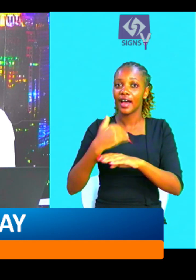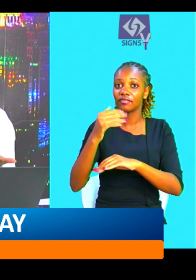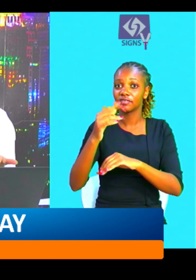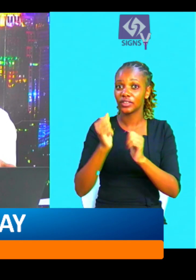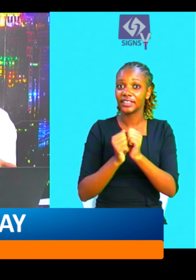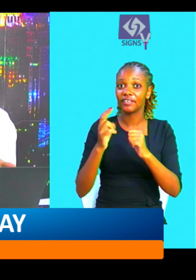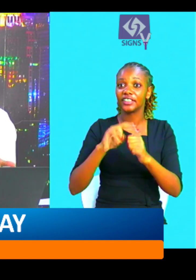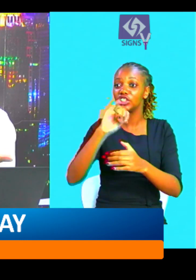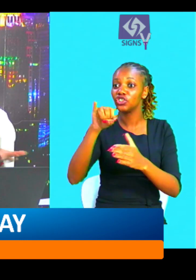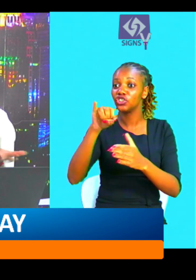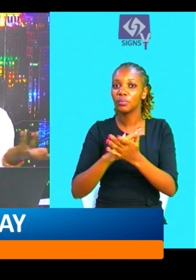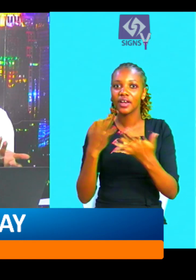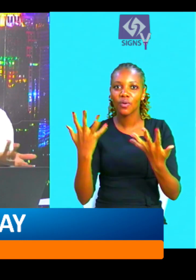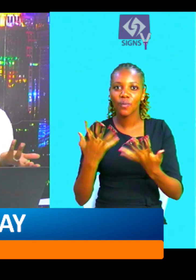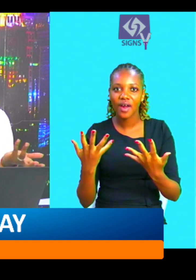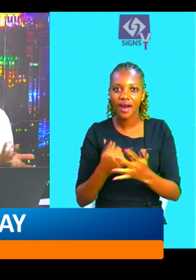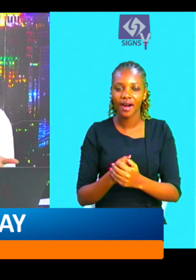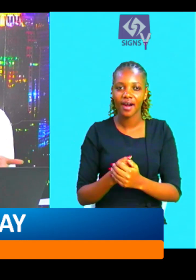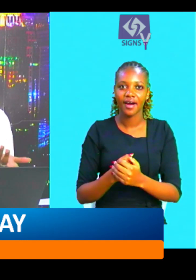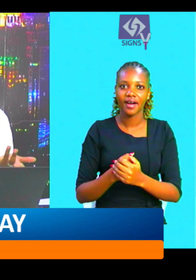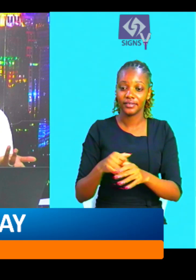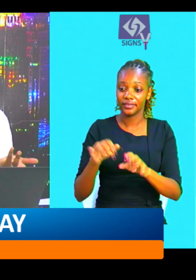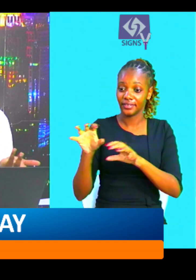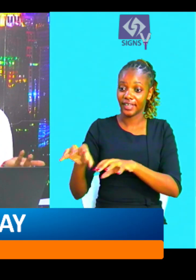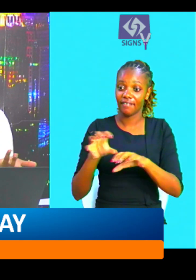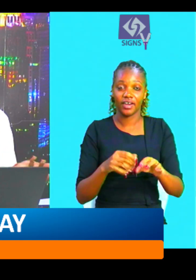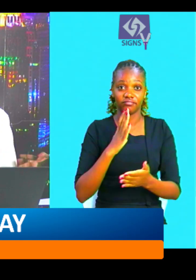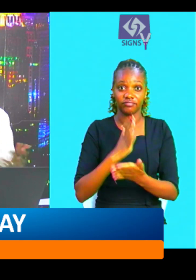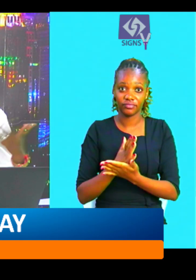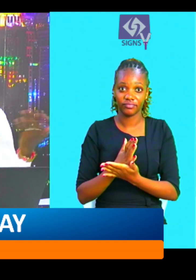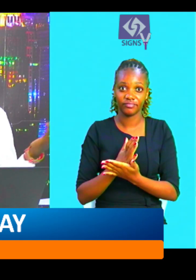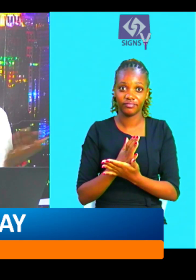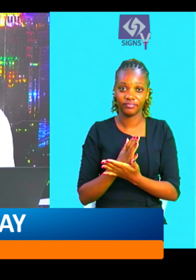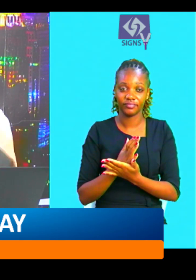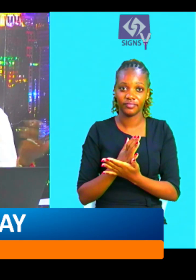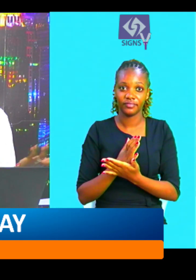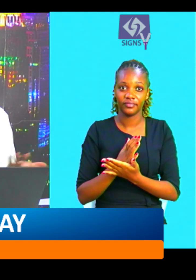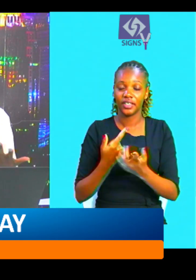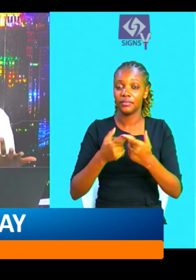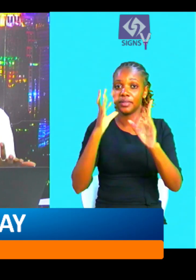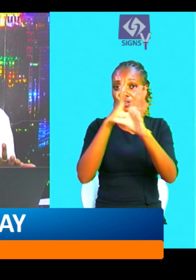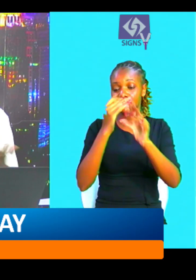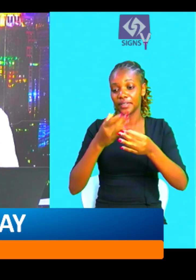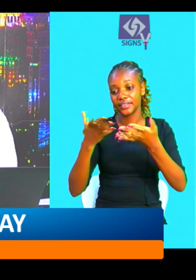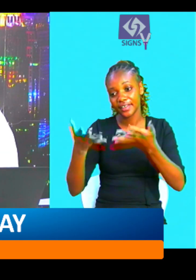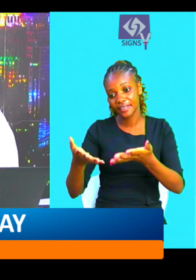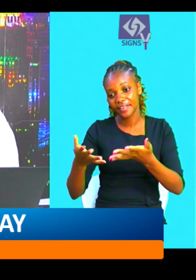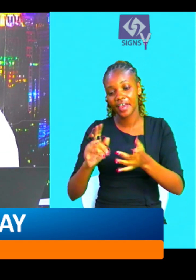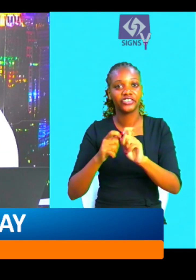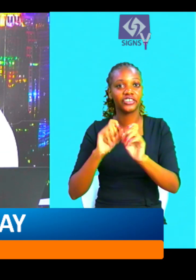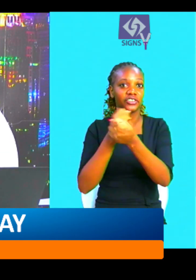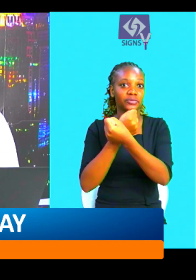the Rainbow Coalition. Where are the parties right now? You come to